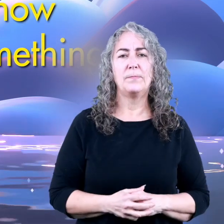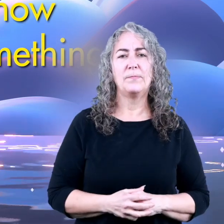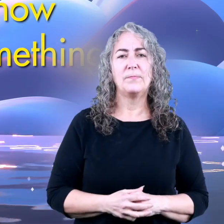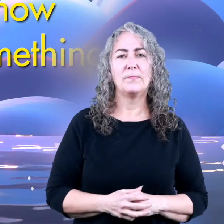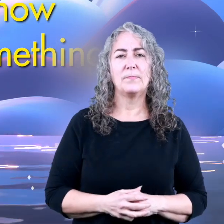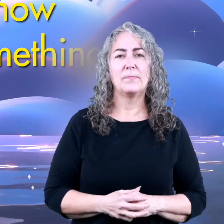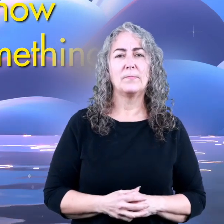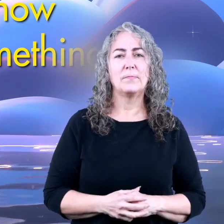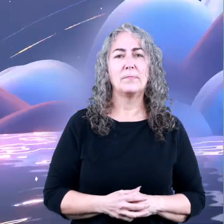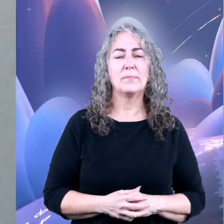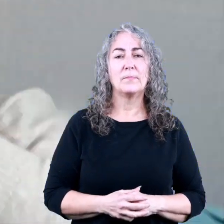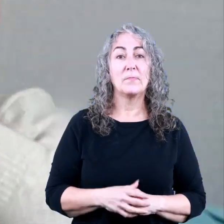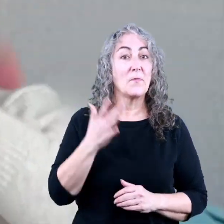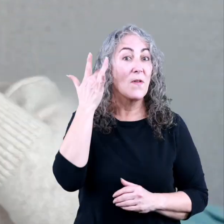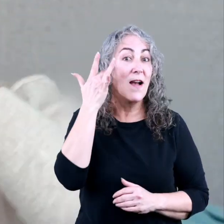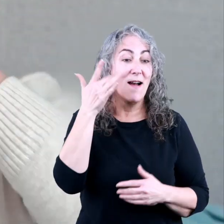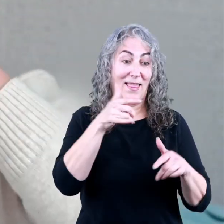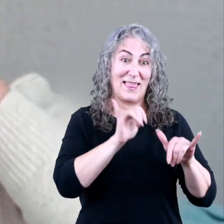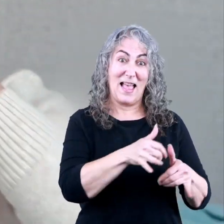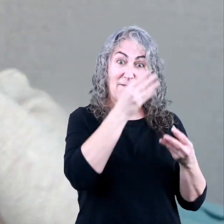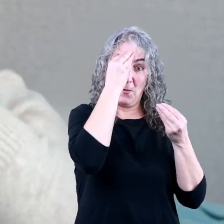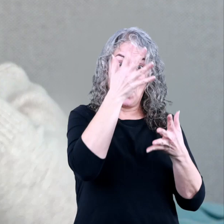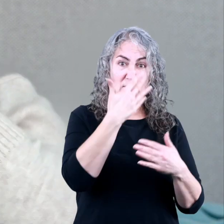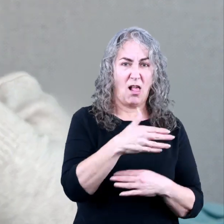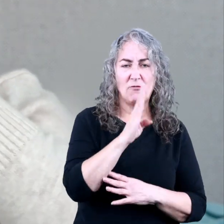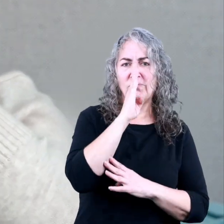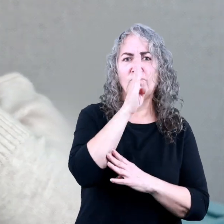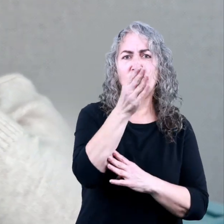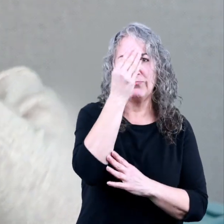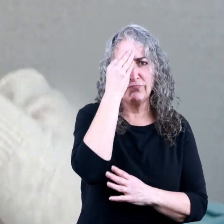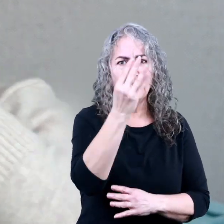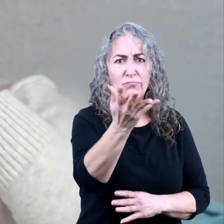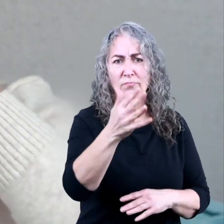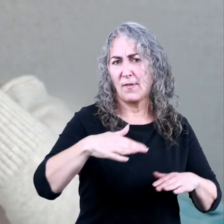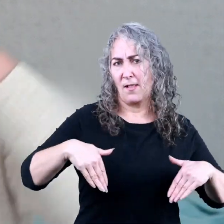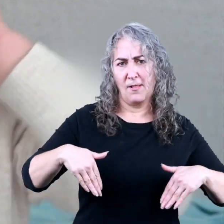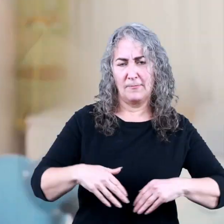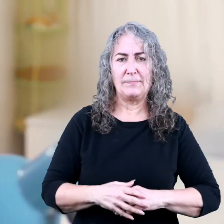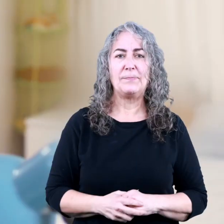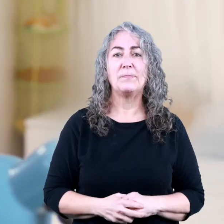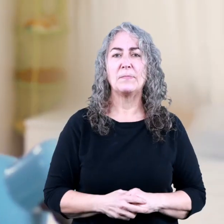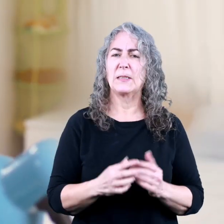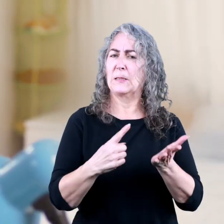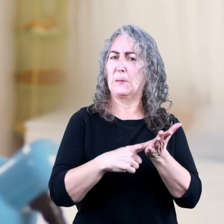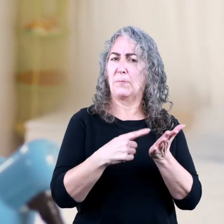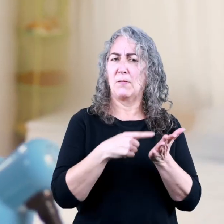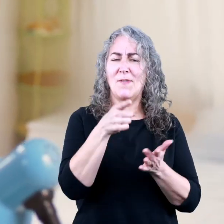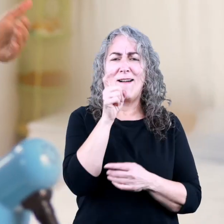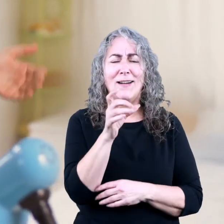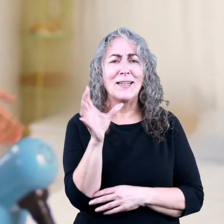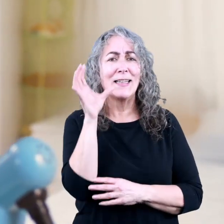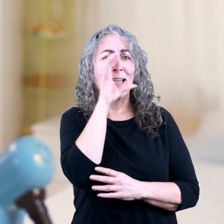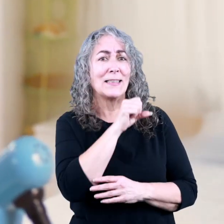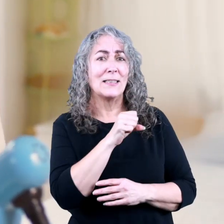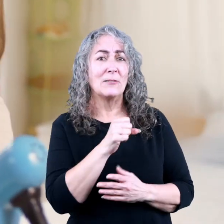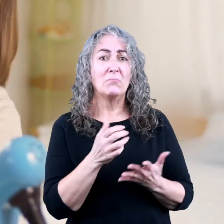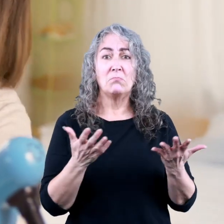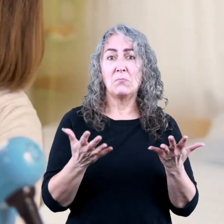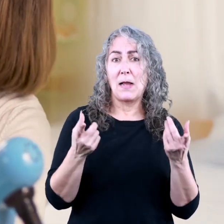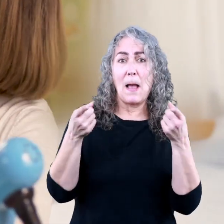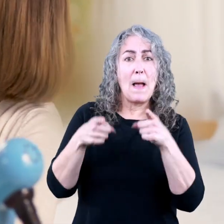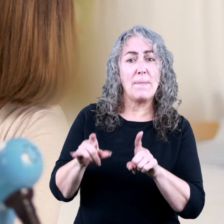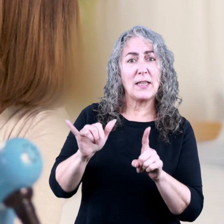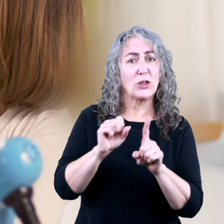don't know. Because things aren't always told to you directly. Sometimes you have to guess or